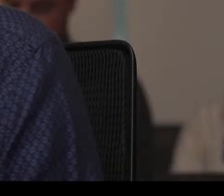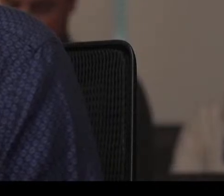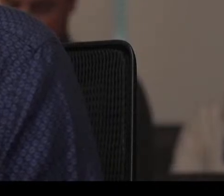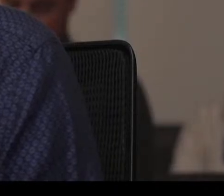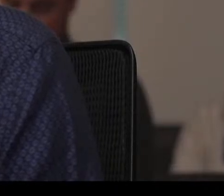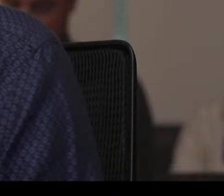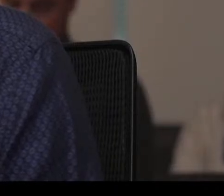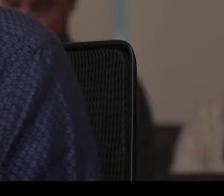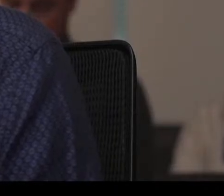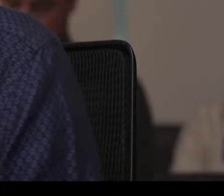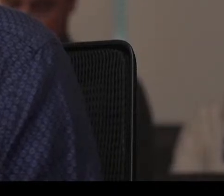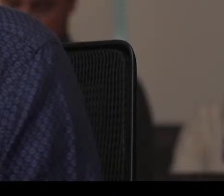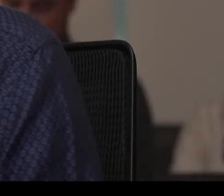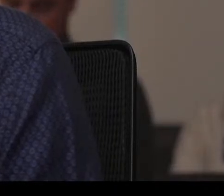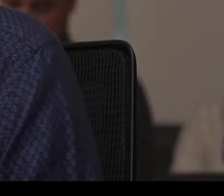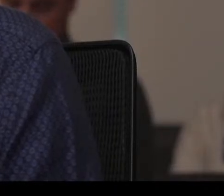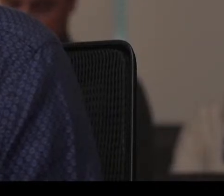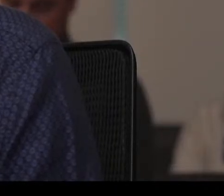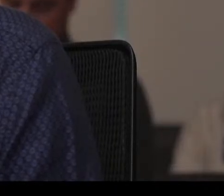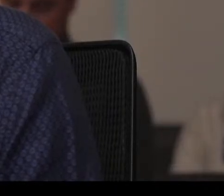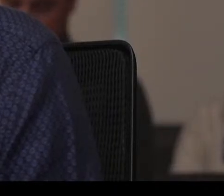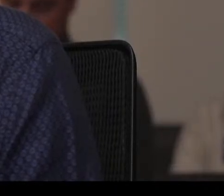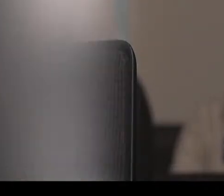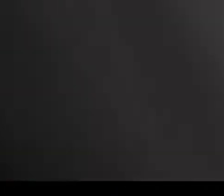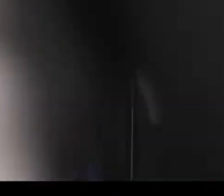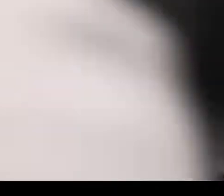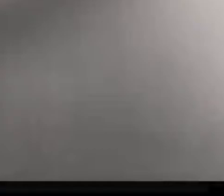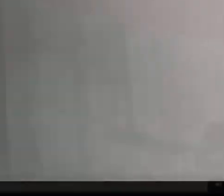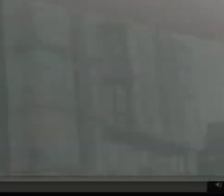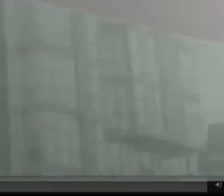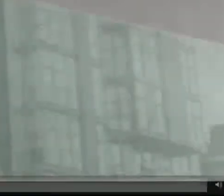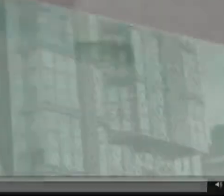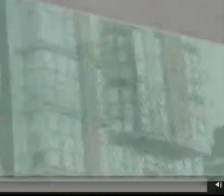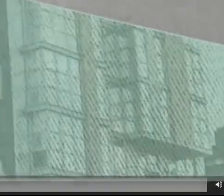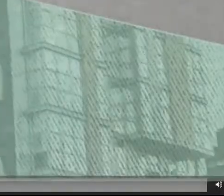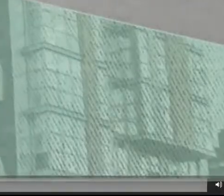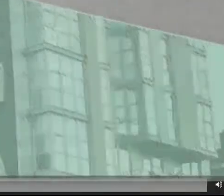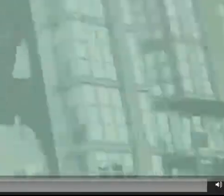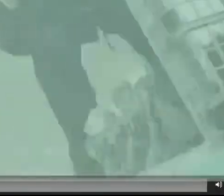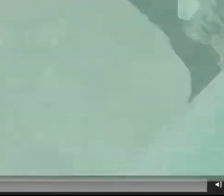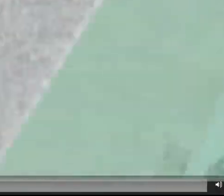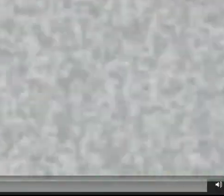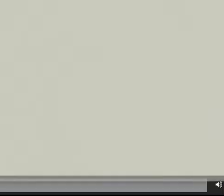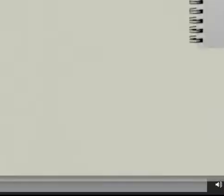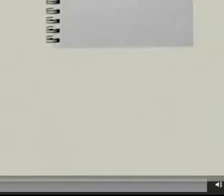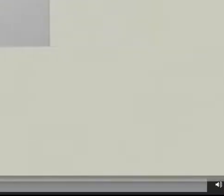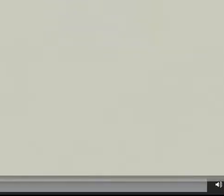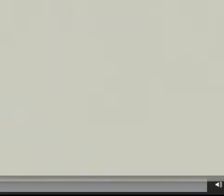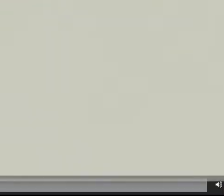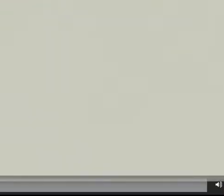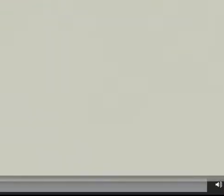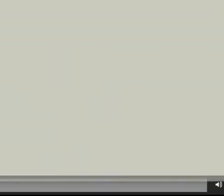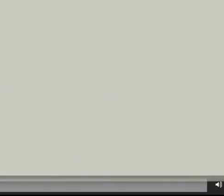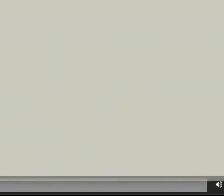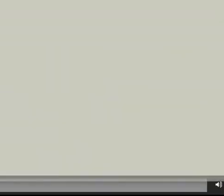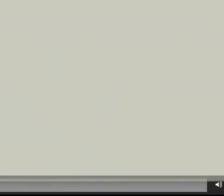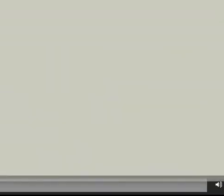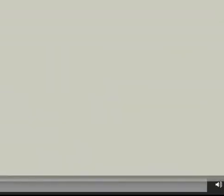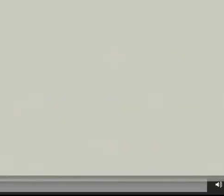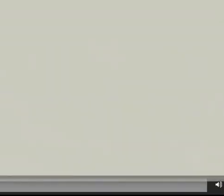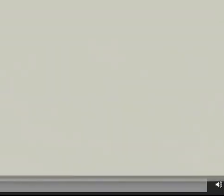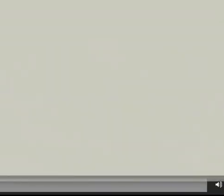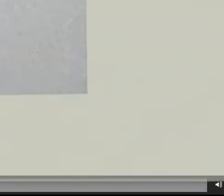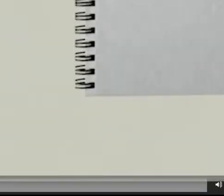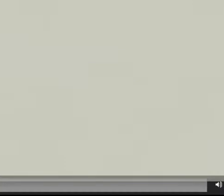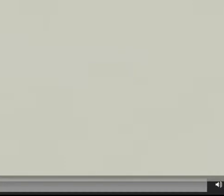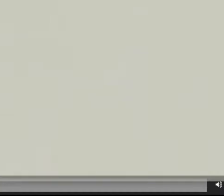declared monetarily eligible. So, you've submitted your claim, but you're not quite done. While you wait for your monetary determination letter,